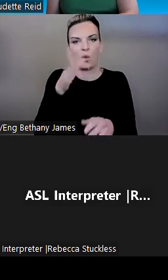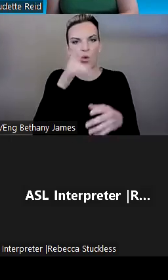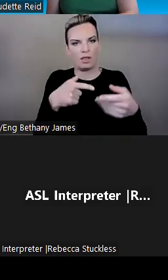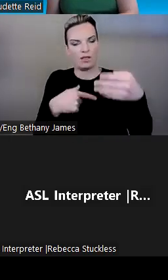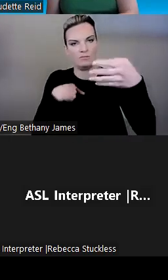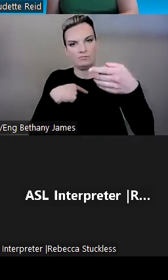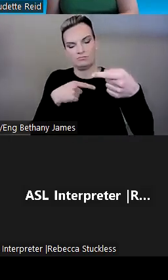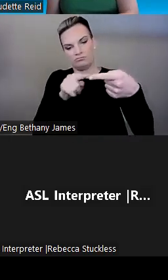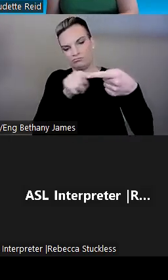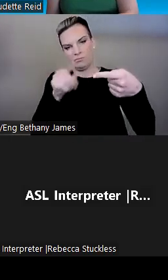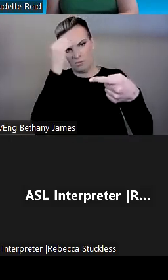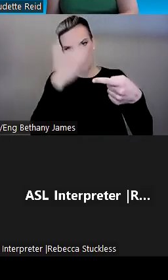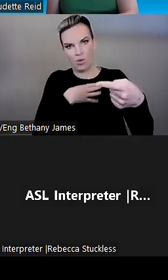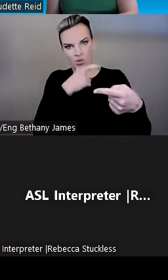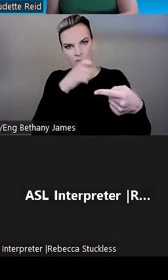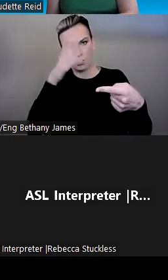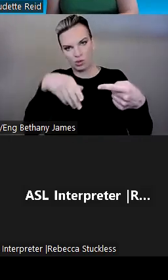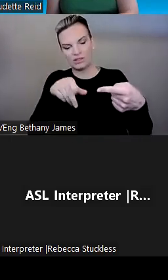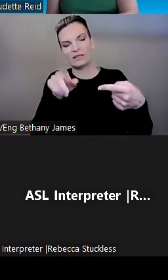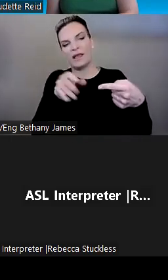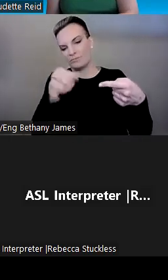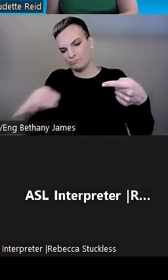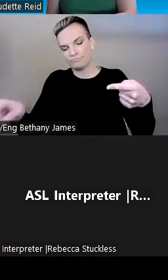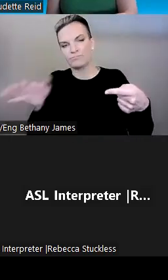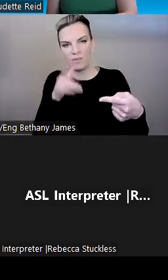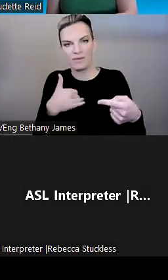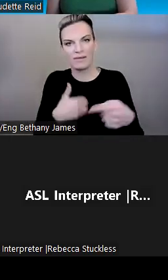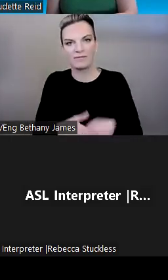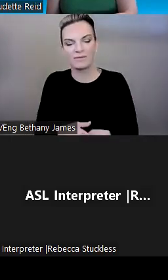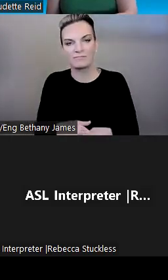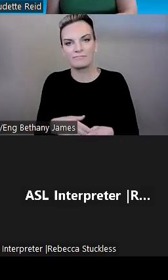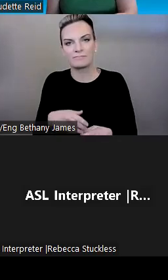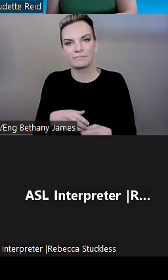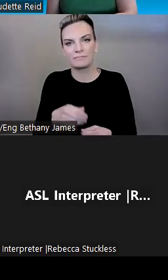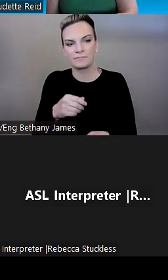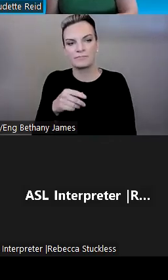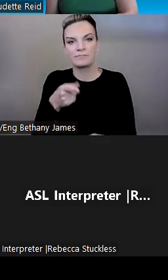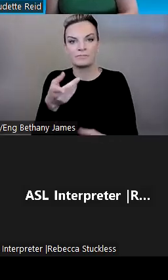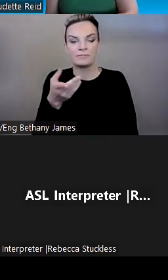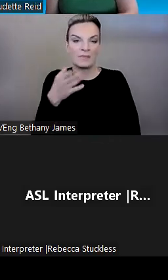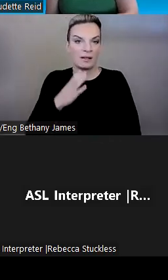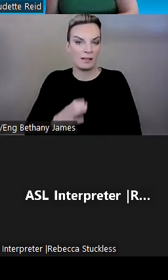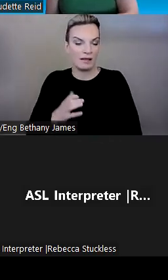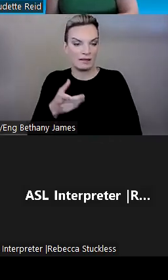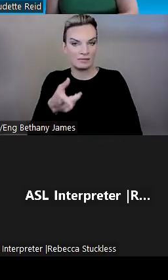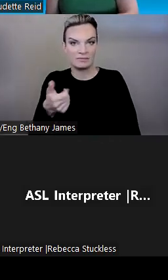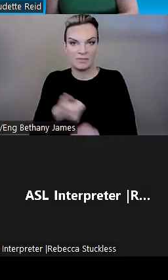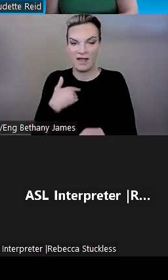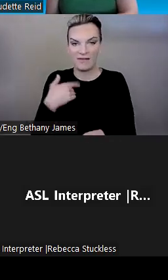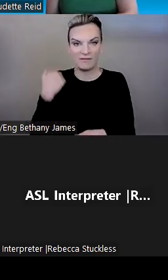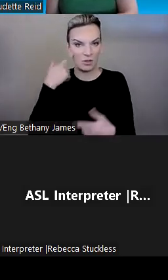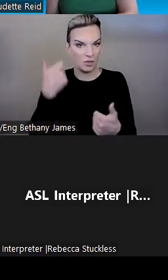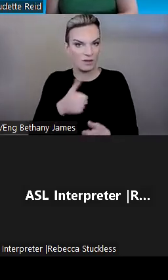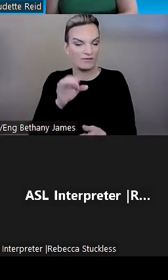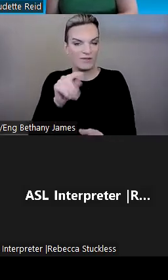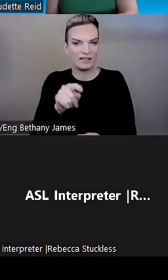And so using FaceTime with your clients who may have hearing loss is a great